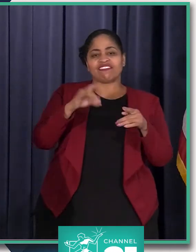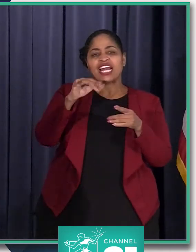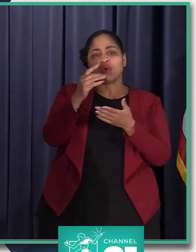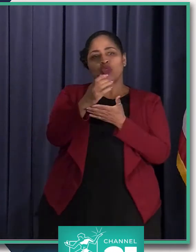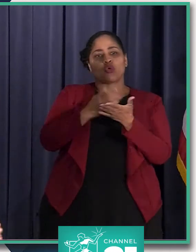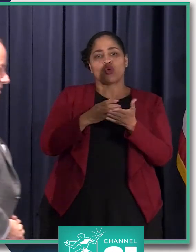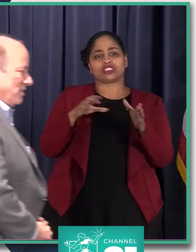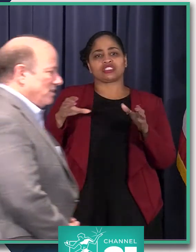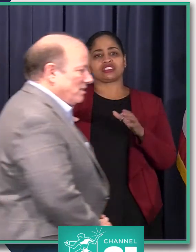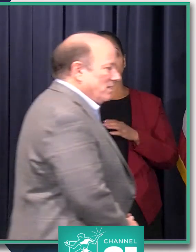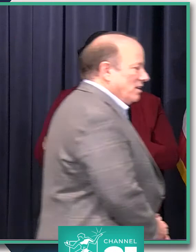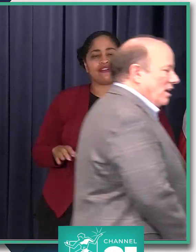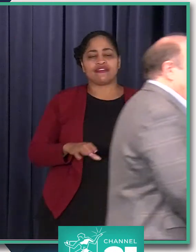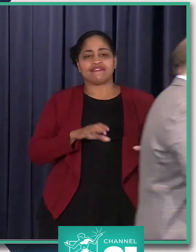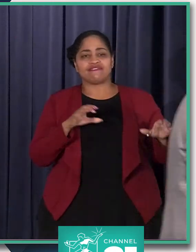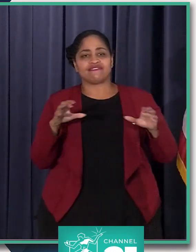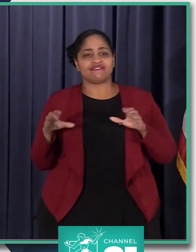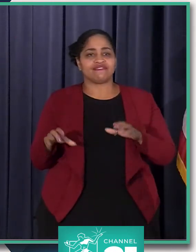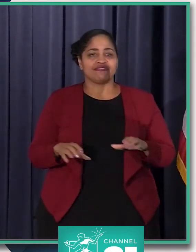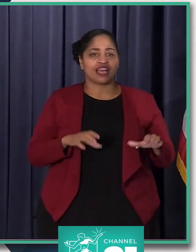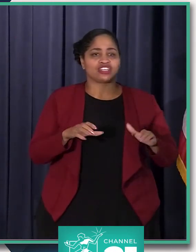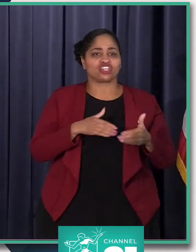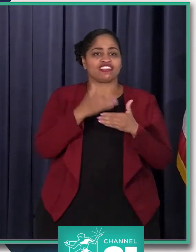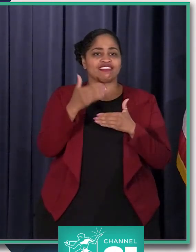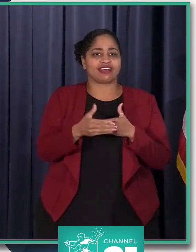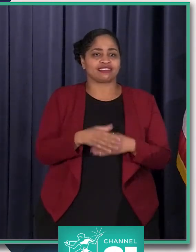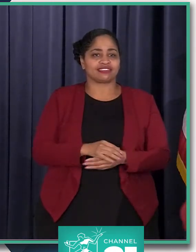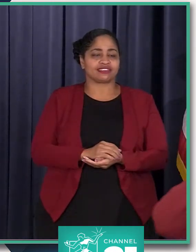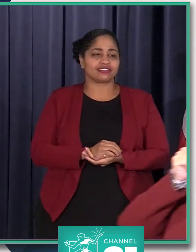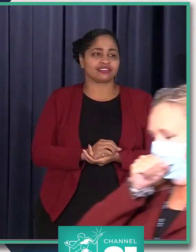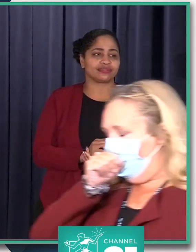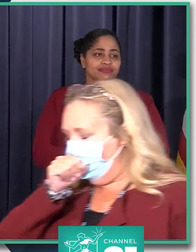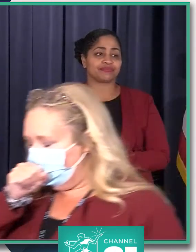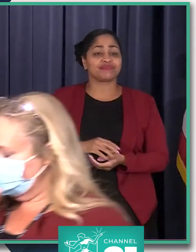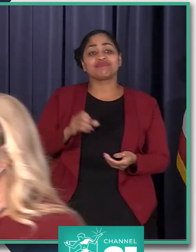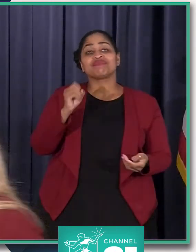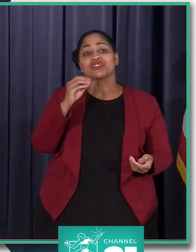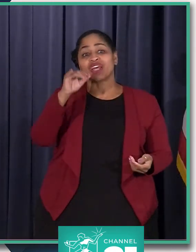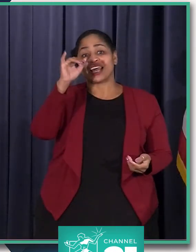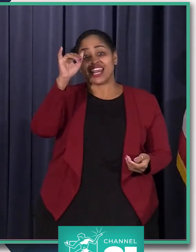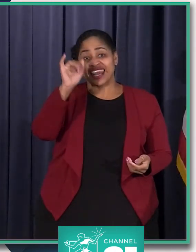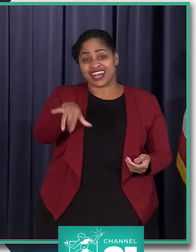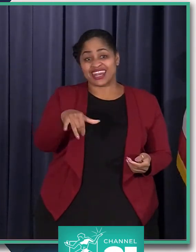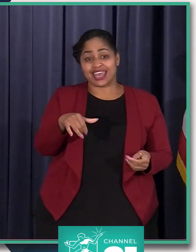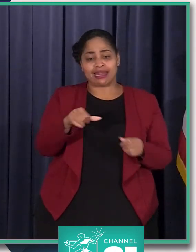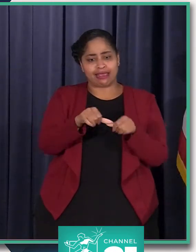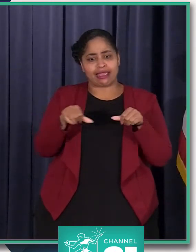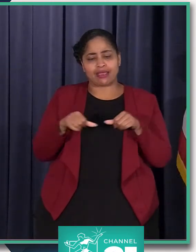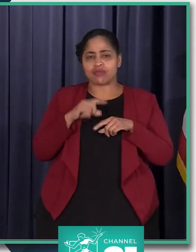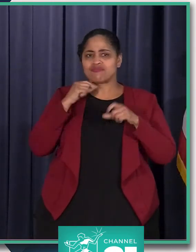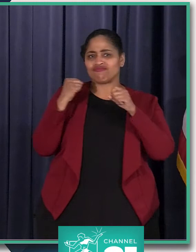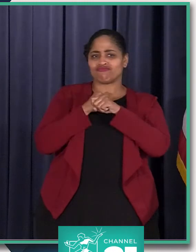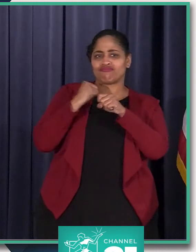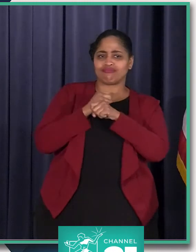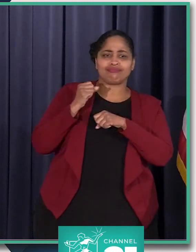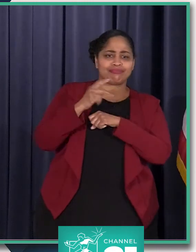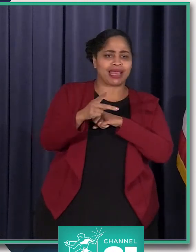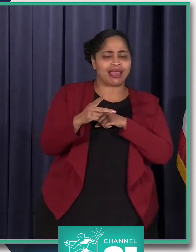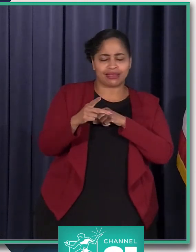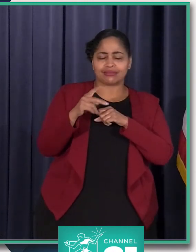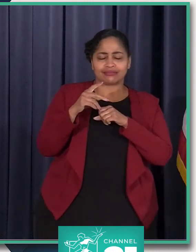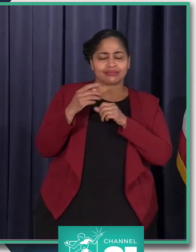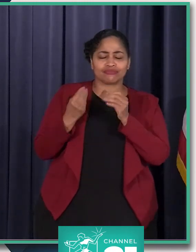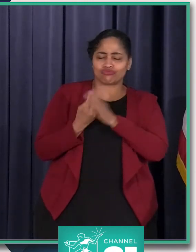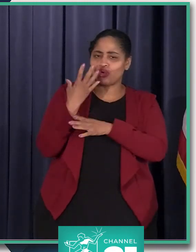next. Thank you. All right. So that neighborhood has fought its way back, and we are going to support you on this. So you've